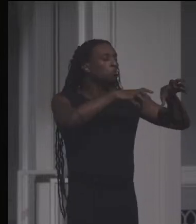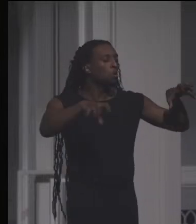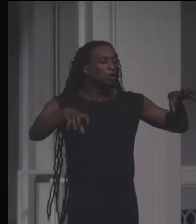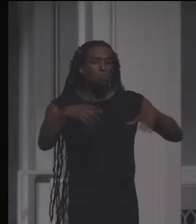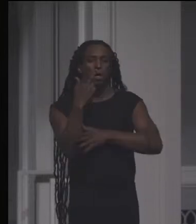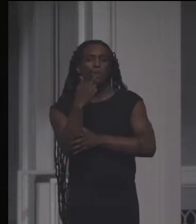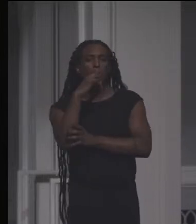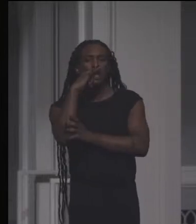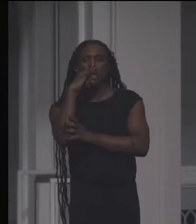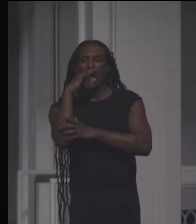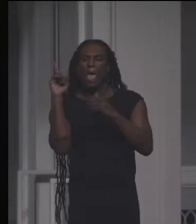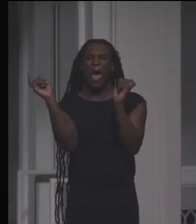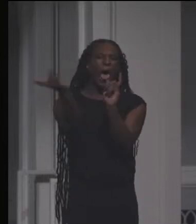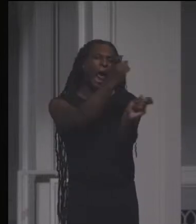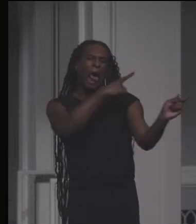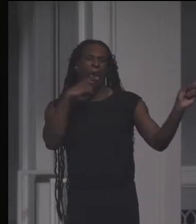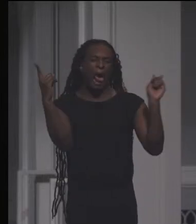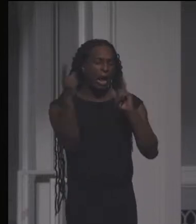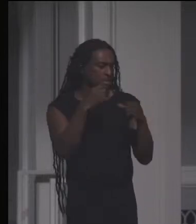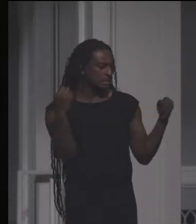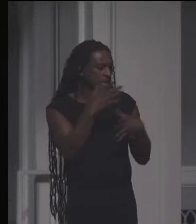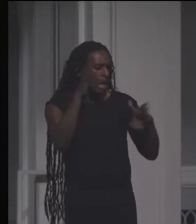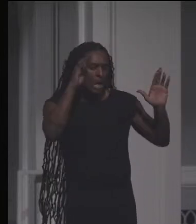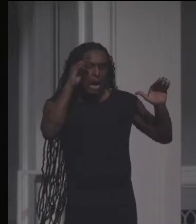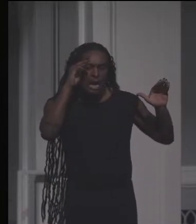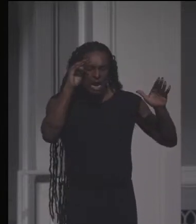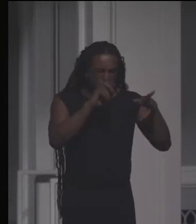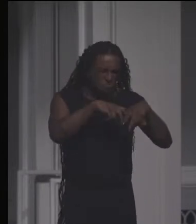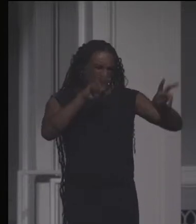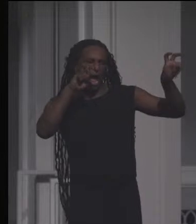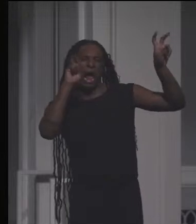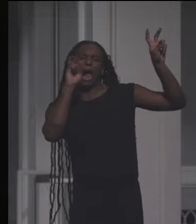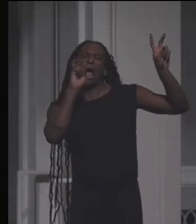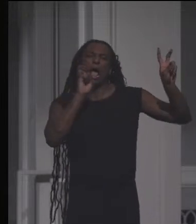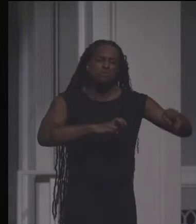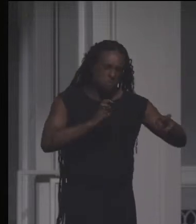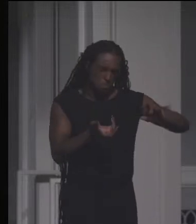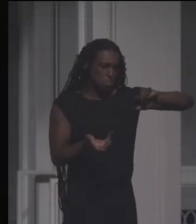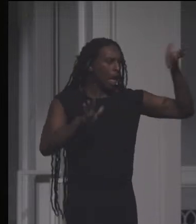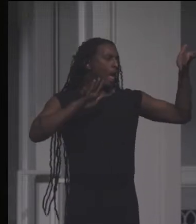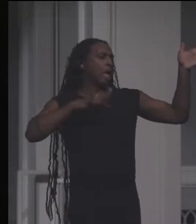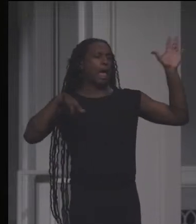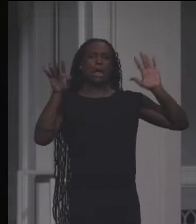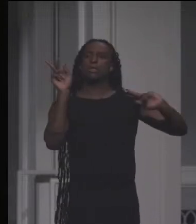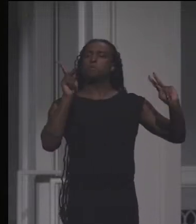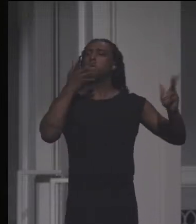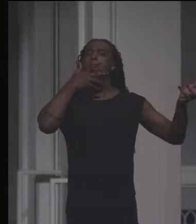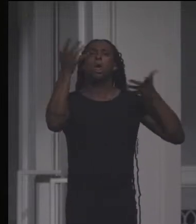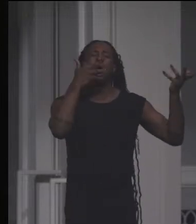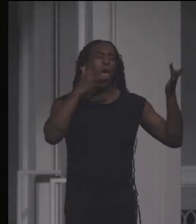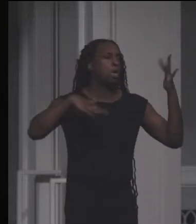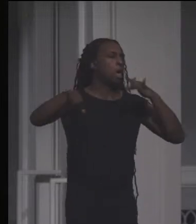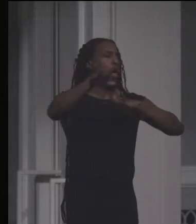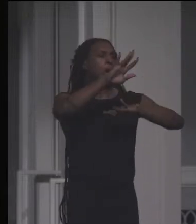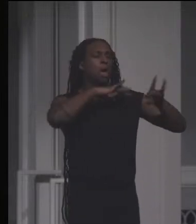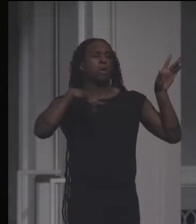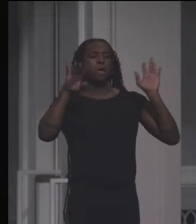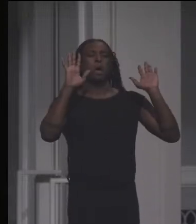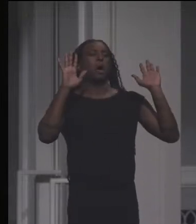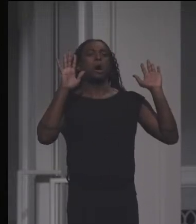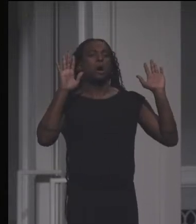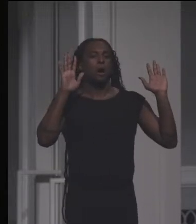pony pulling an overloaded cart. And between one breath and the next, people were shouting, the ass braying, and a